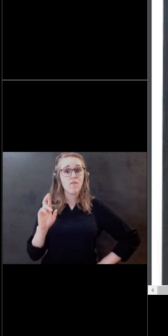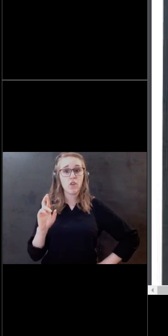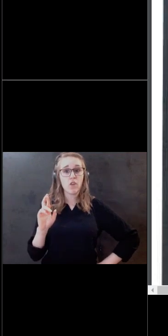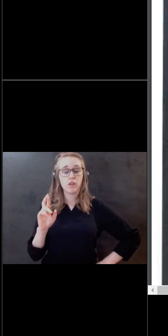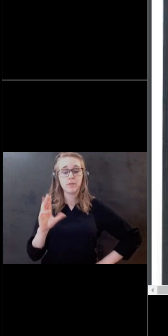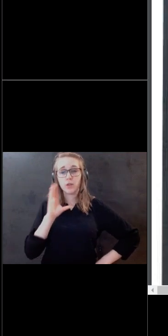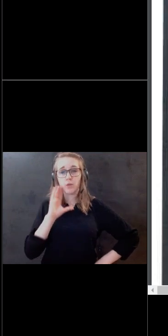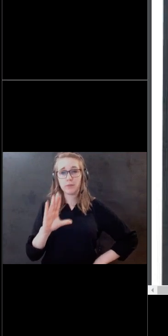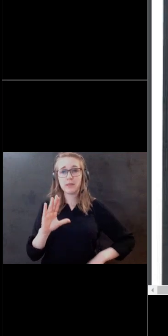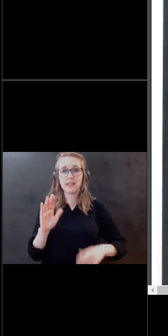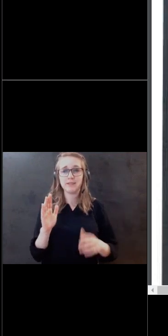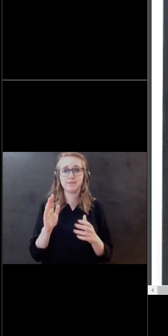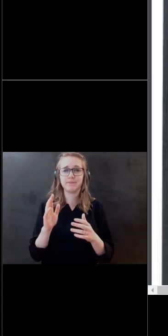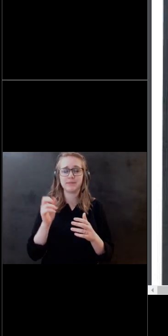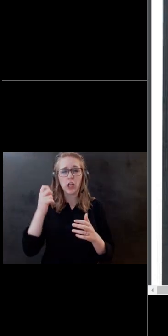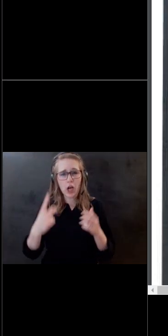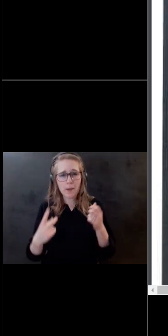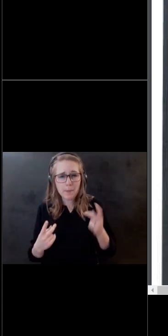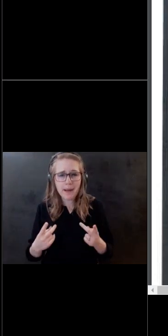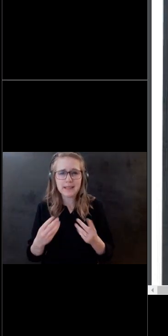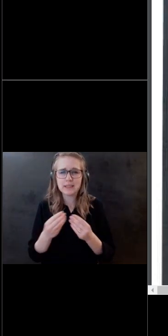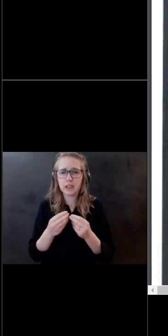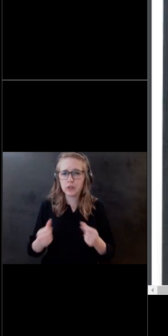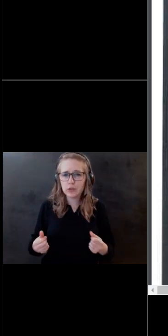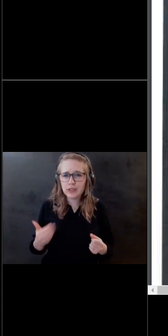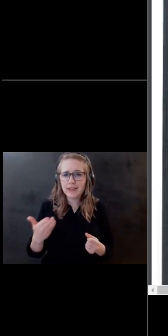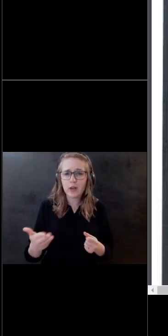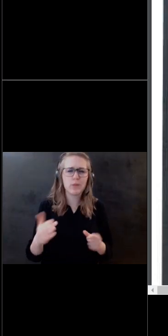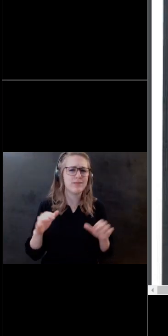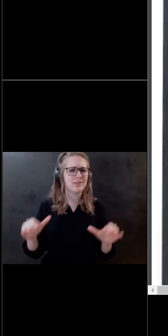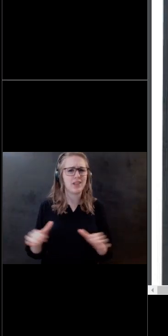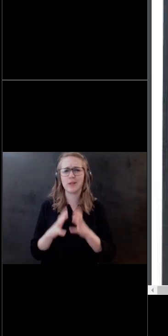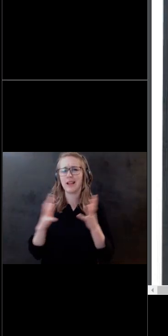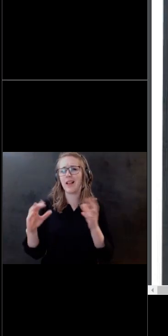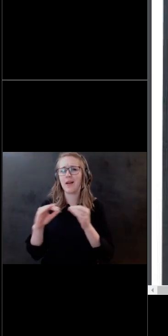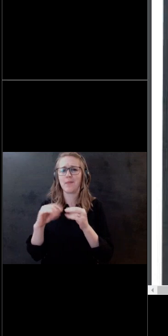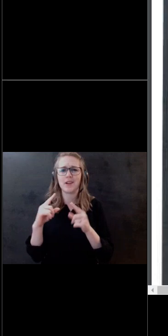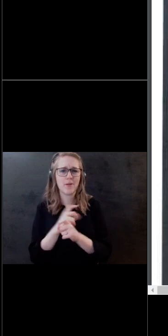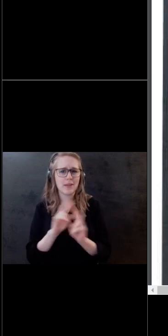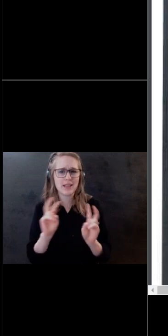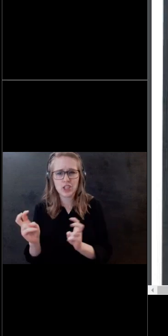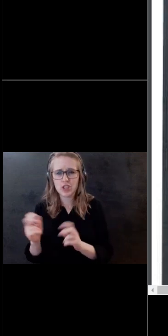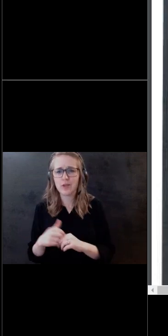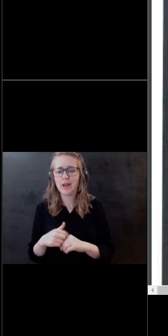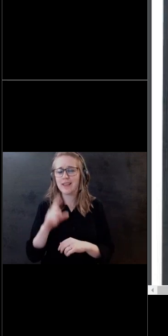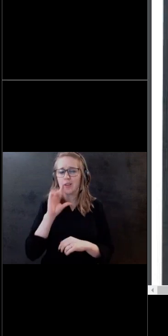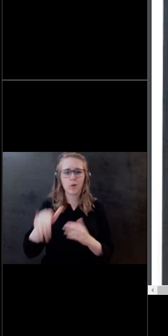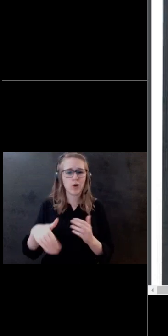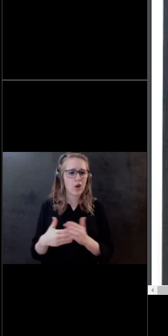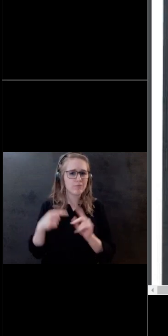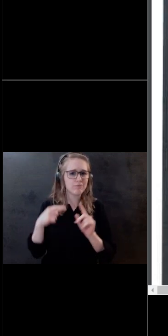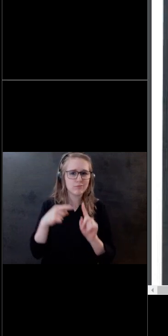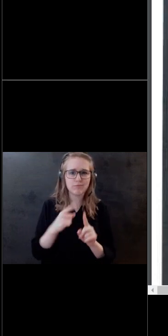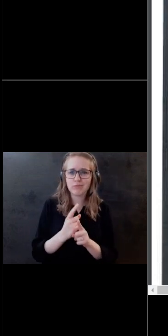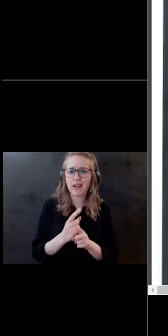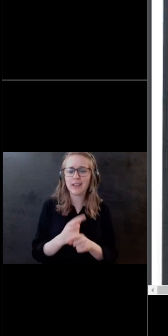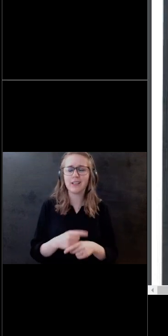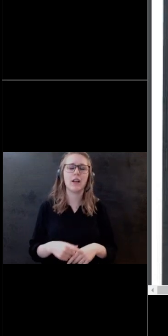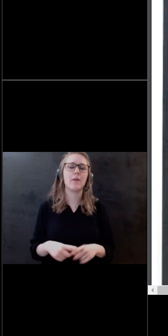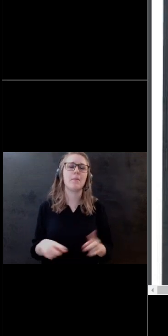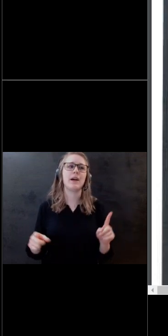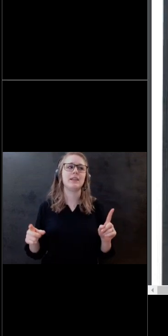a compromise, a solution somewhere in there. We've done it with much more complicated issues. I think we're all pointed in the right direction, but I